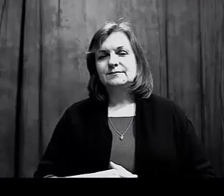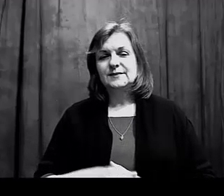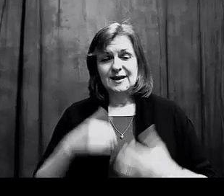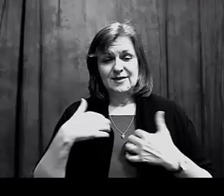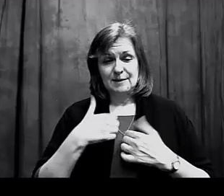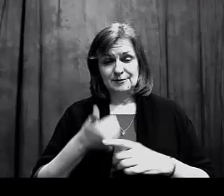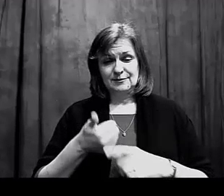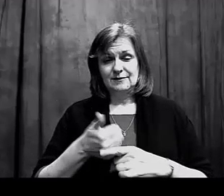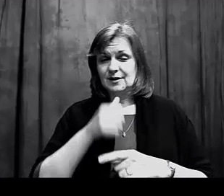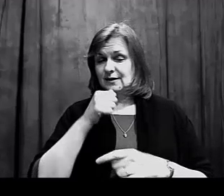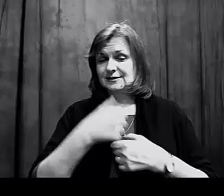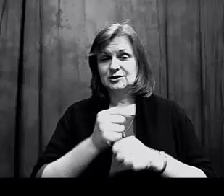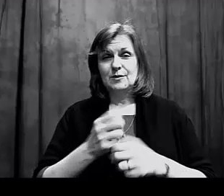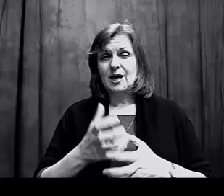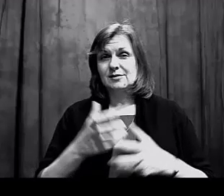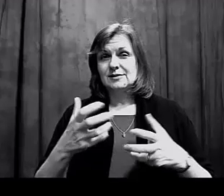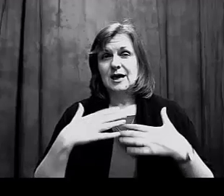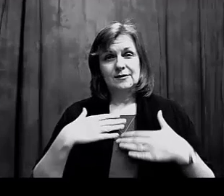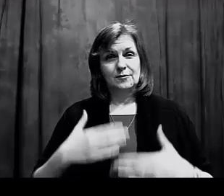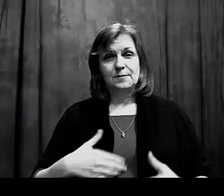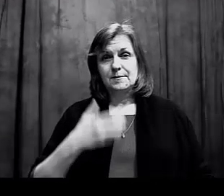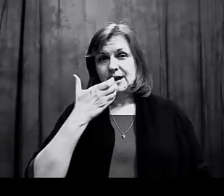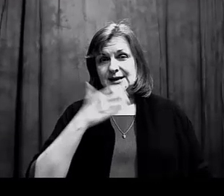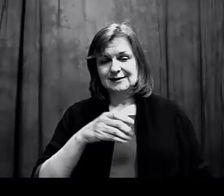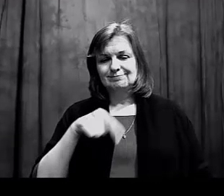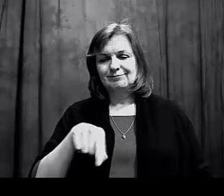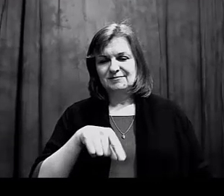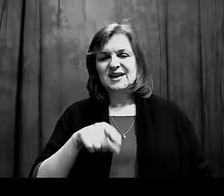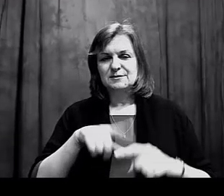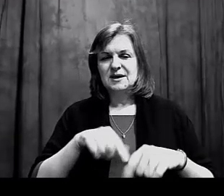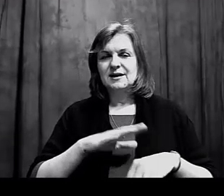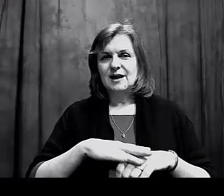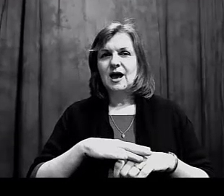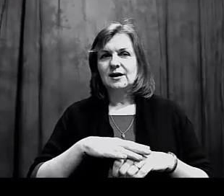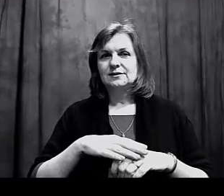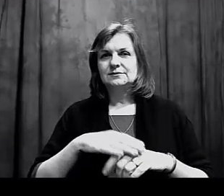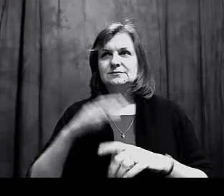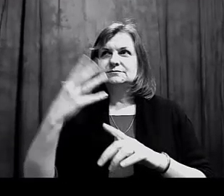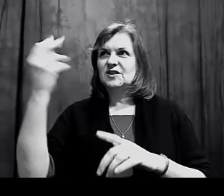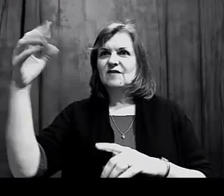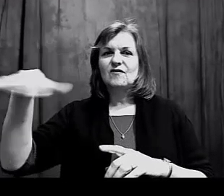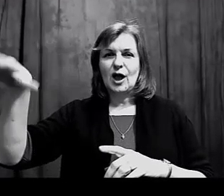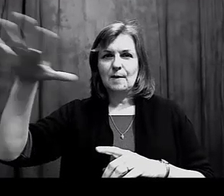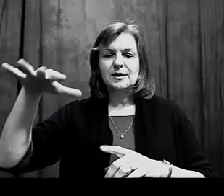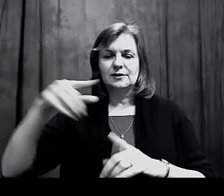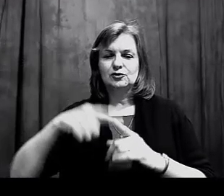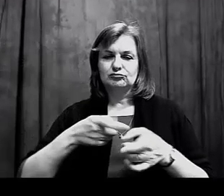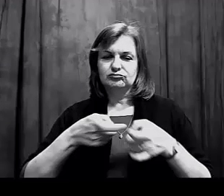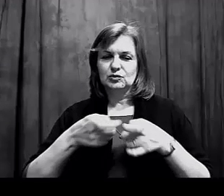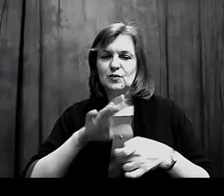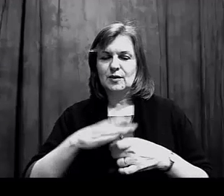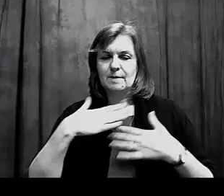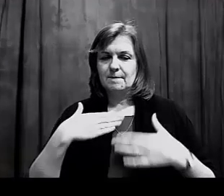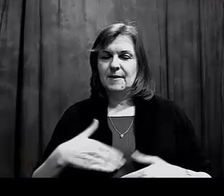Well, the deal here is that they actually don't generate much of their own body heat. So they're dependent on the